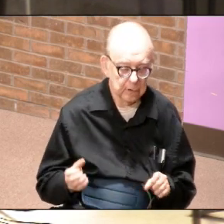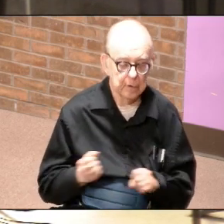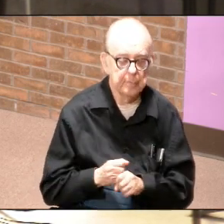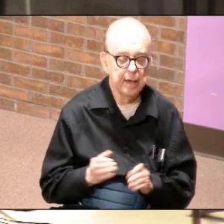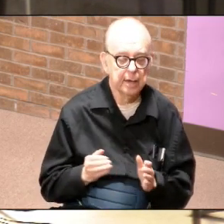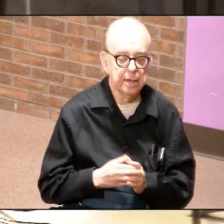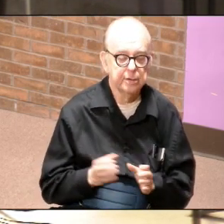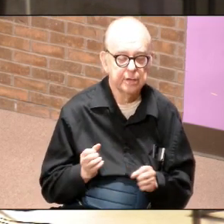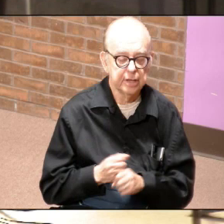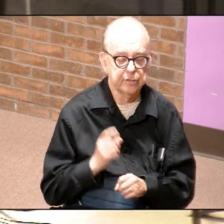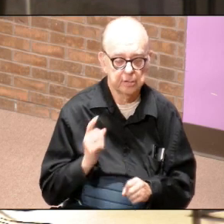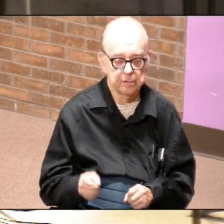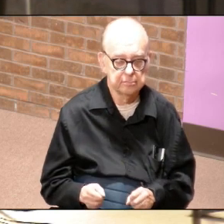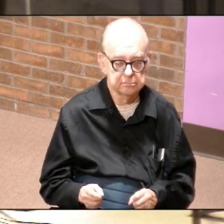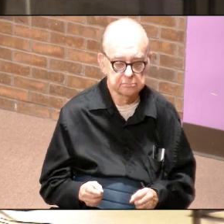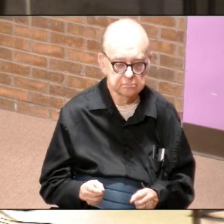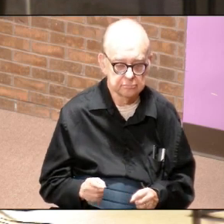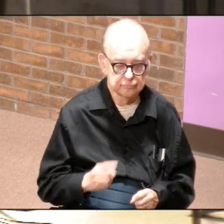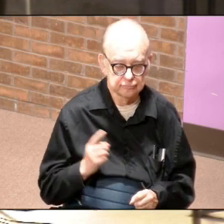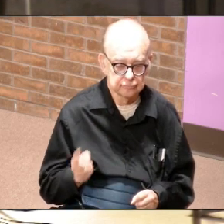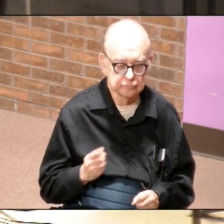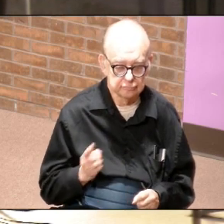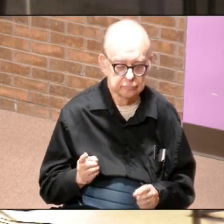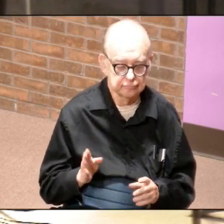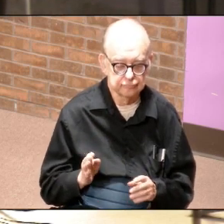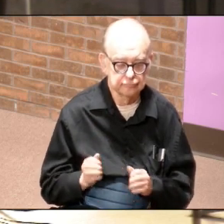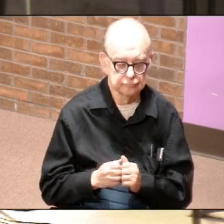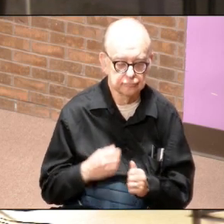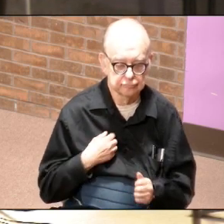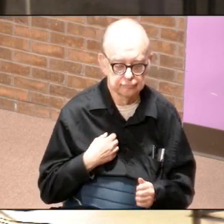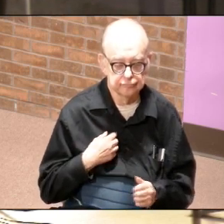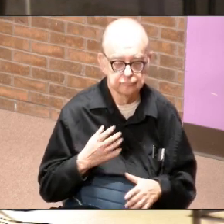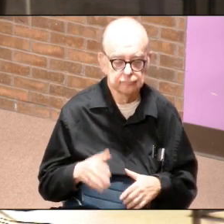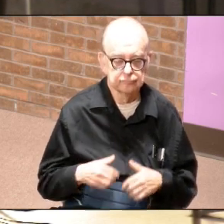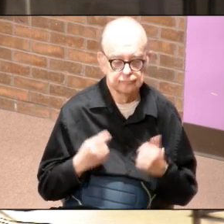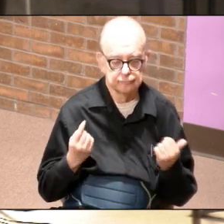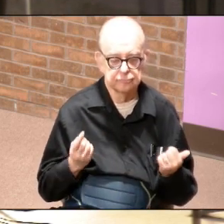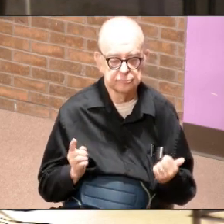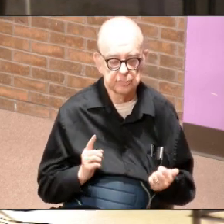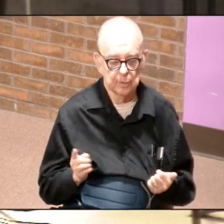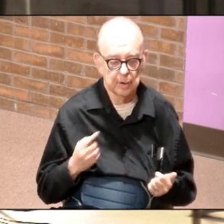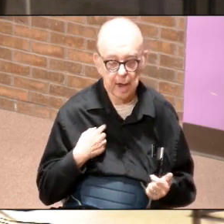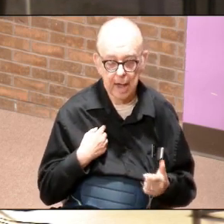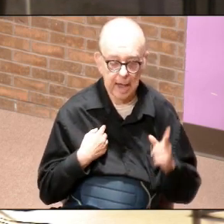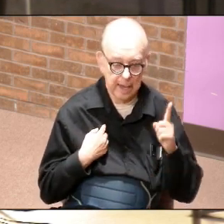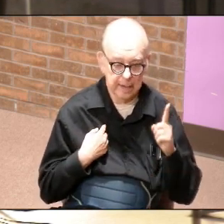you, so that you'll always be with me and live where I live.